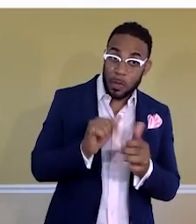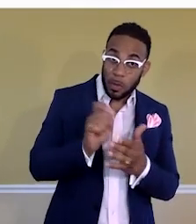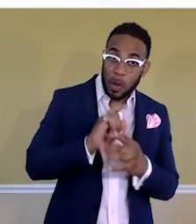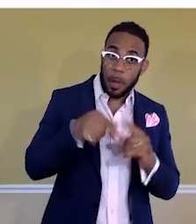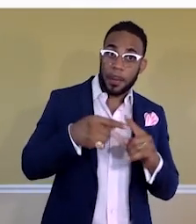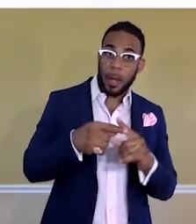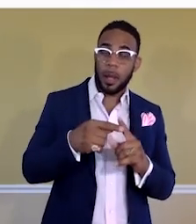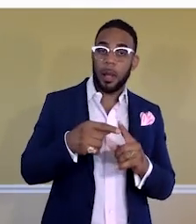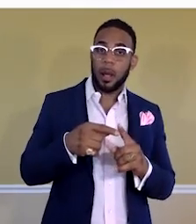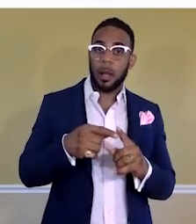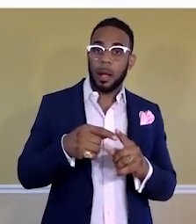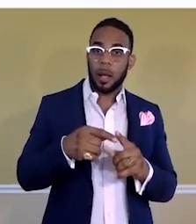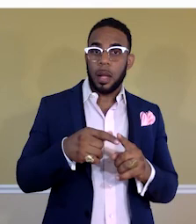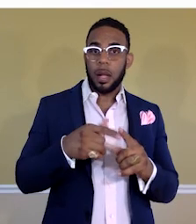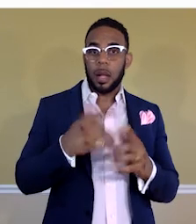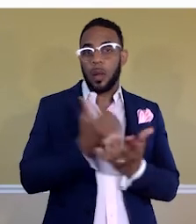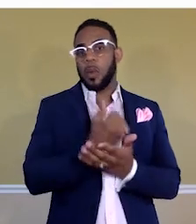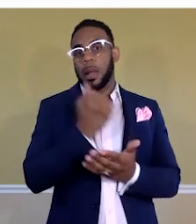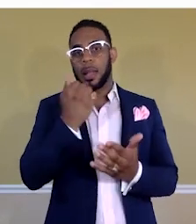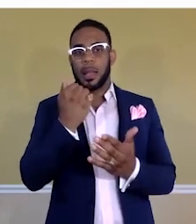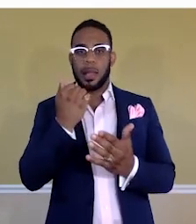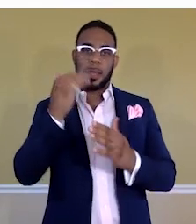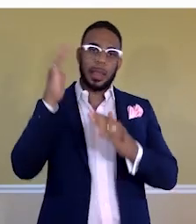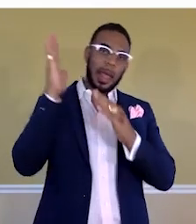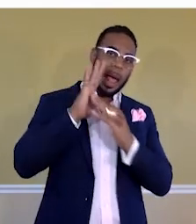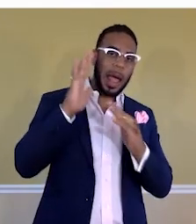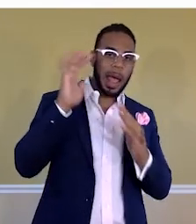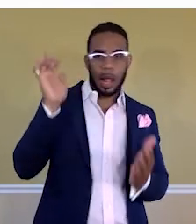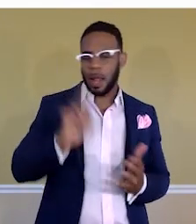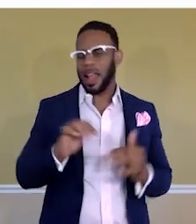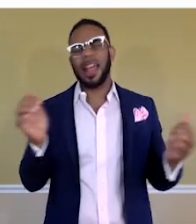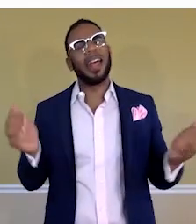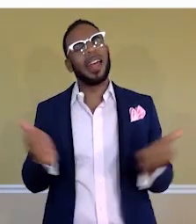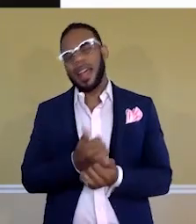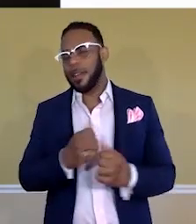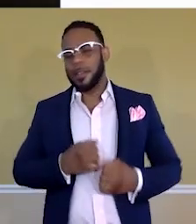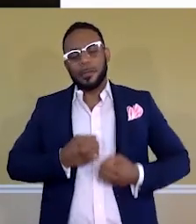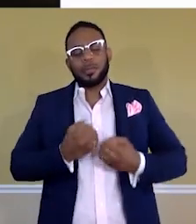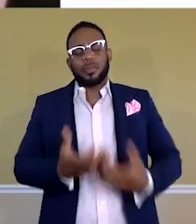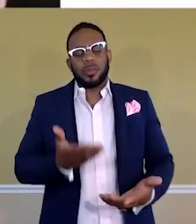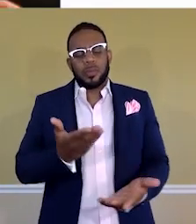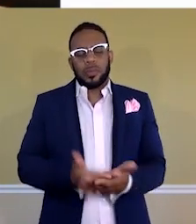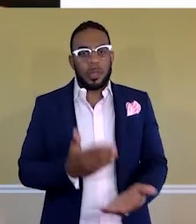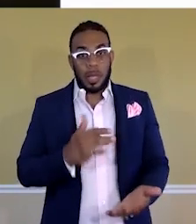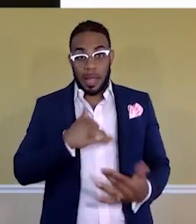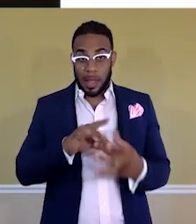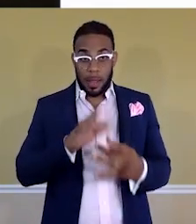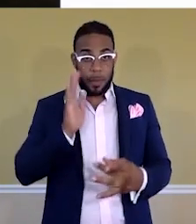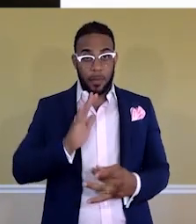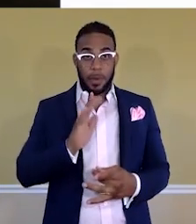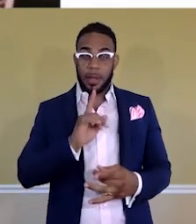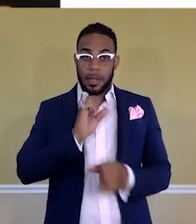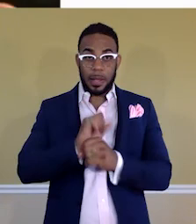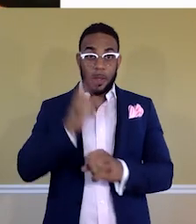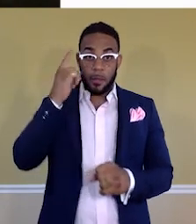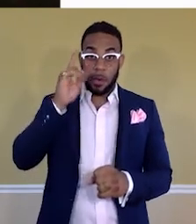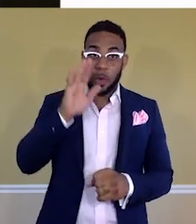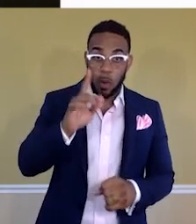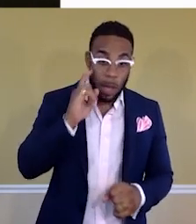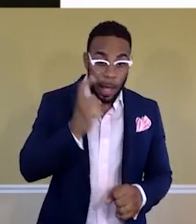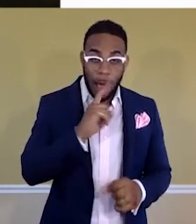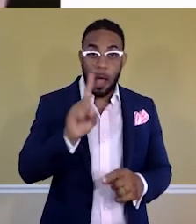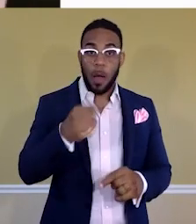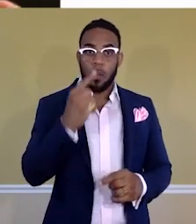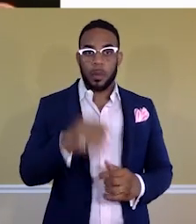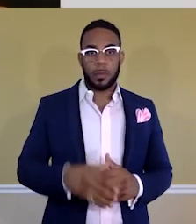talk about the wins, the highs, the lows, everything. Because as I said before, it is for your eyes